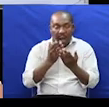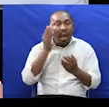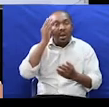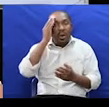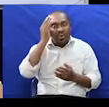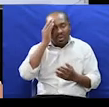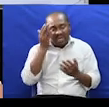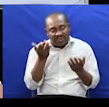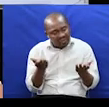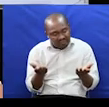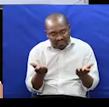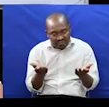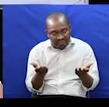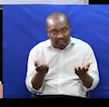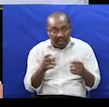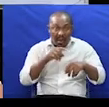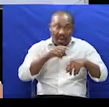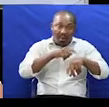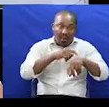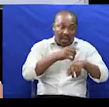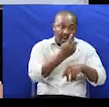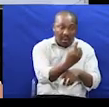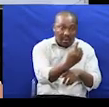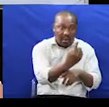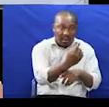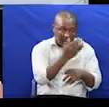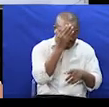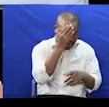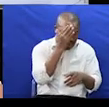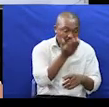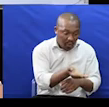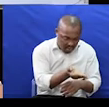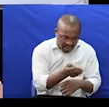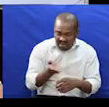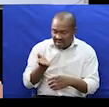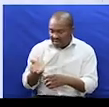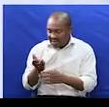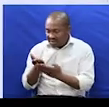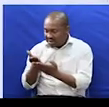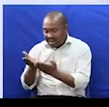If one concentration is known, we call it molar ratio formula.